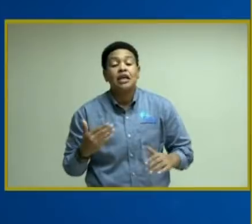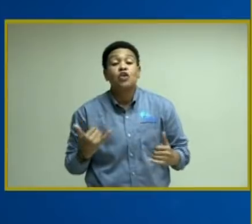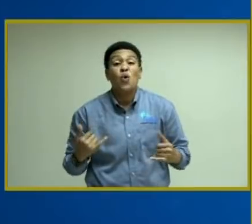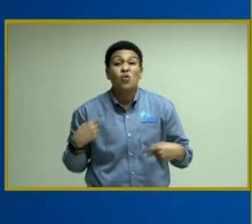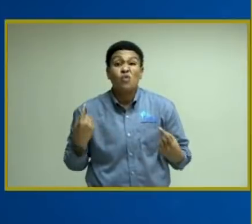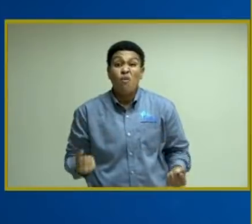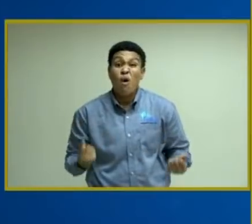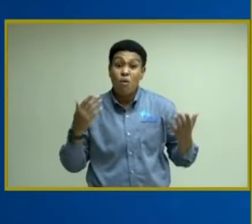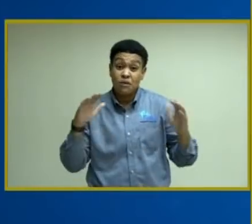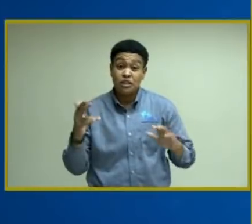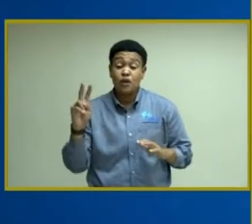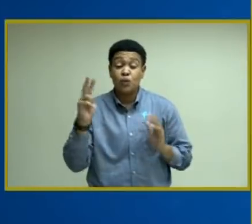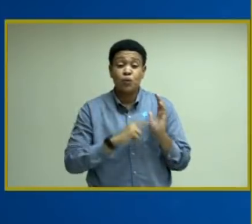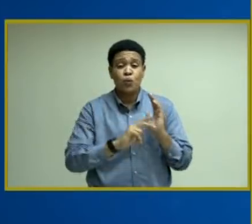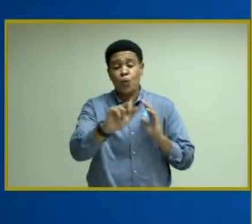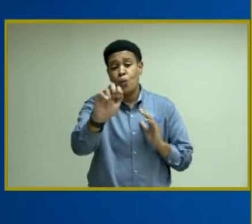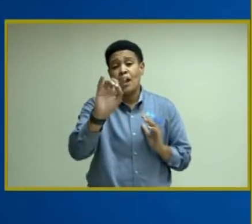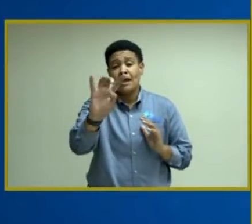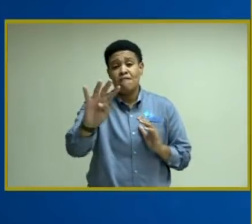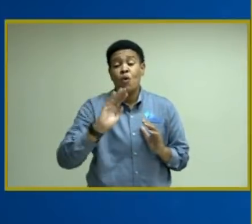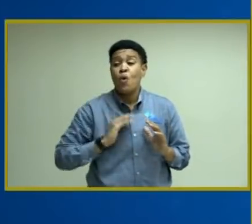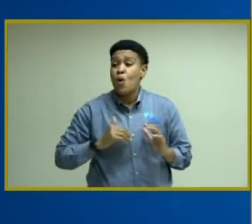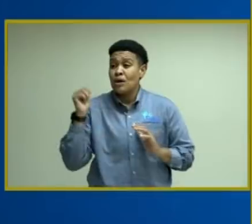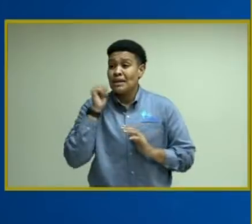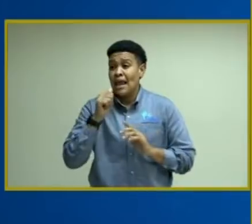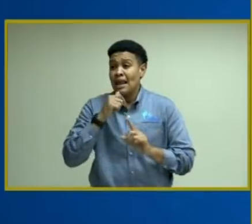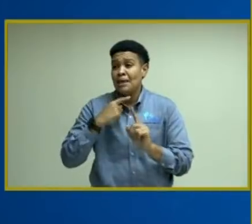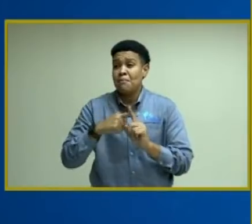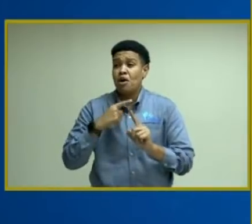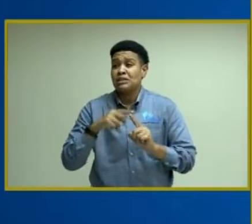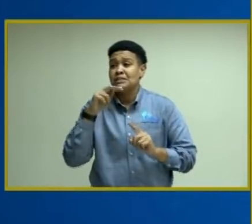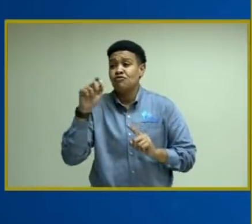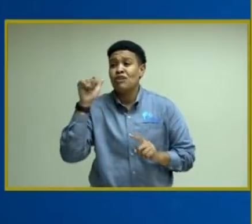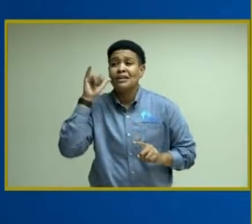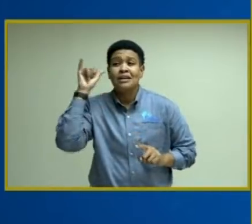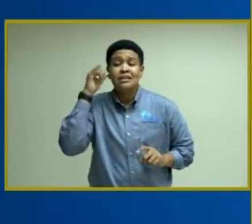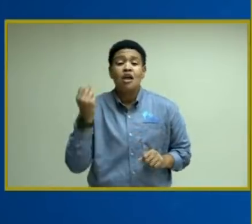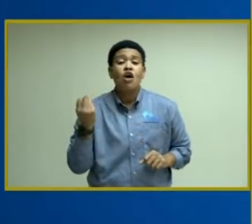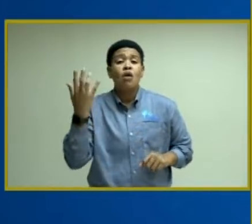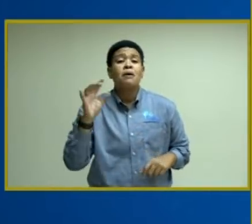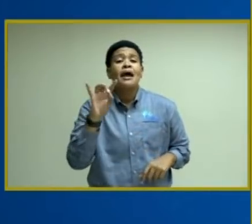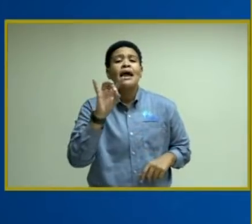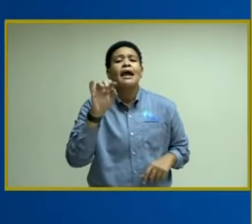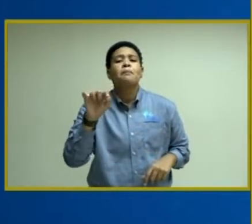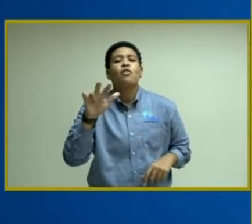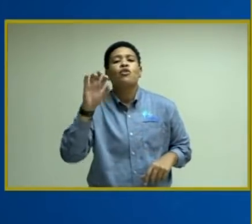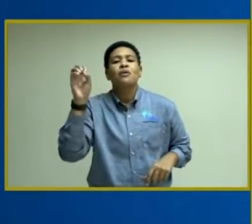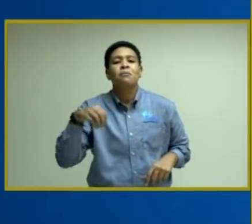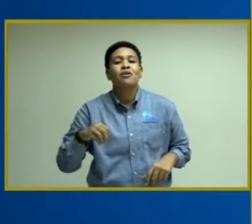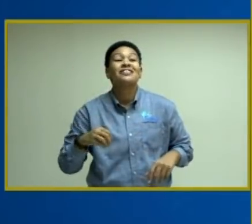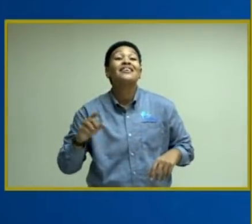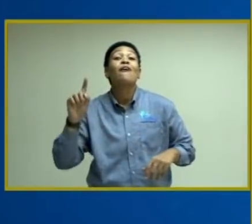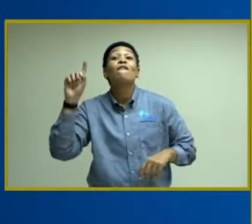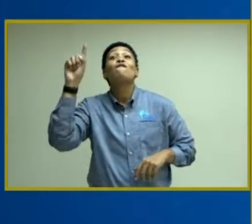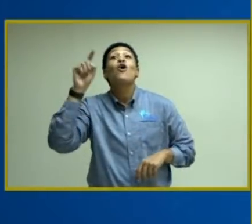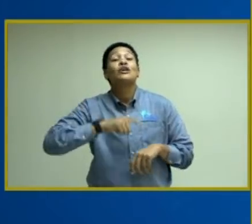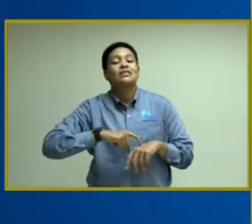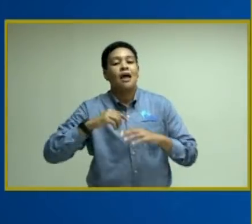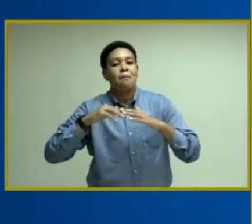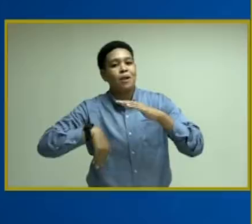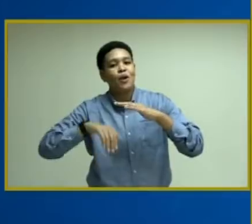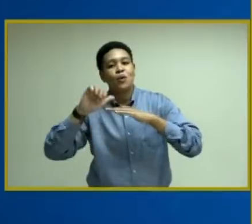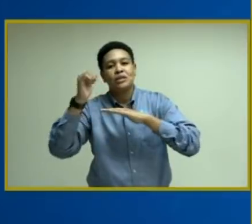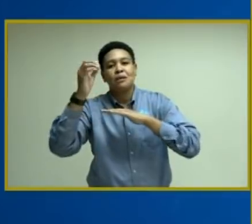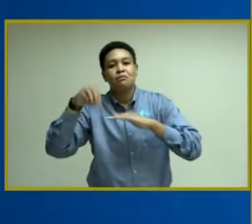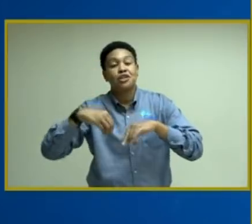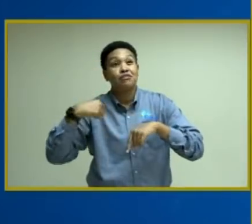2,184 deaths. So our daily positivity rate yesterday is 8.3%. First, we've been below 10% in a long